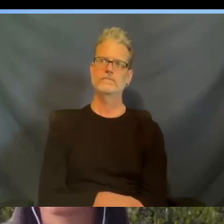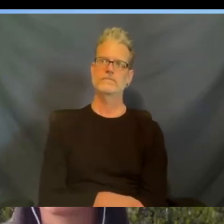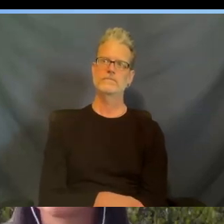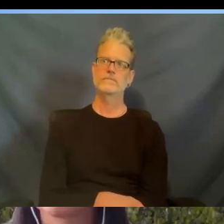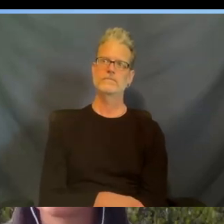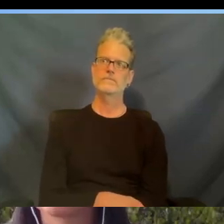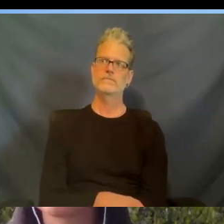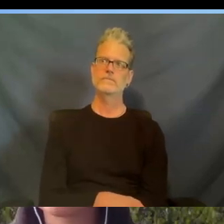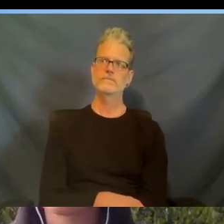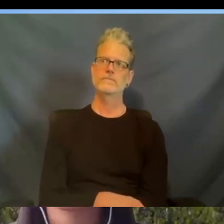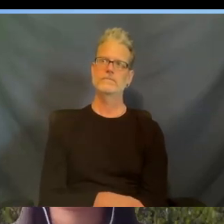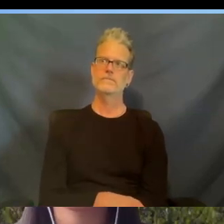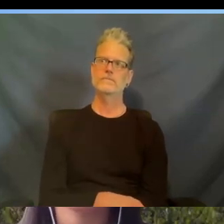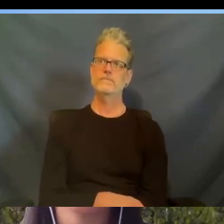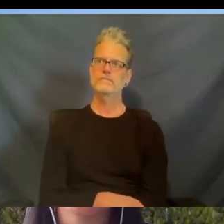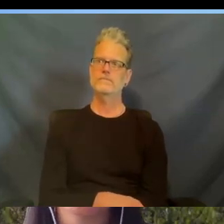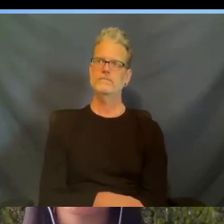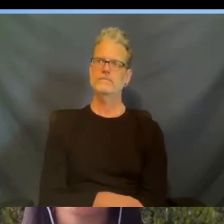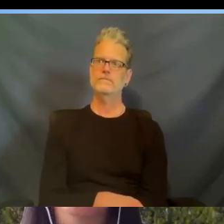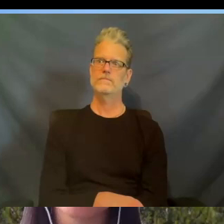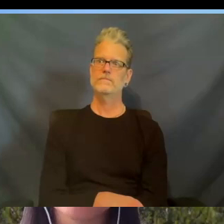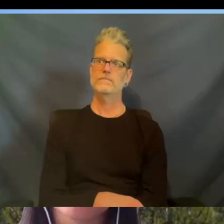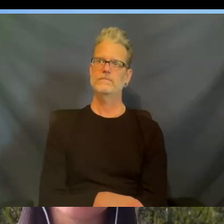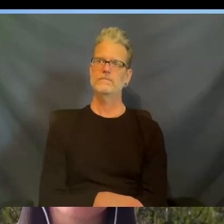be the key to moving forward successfully.